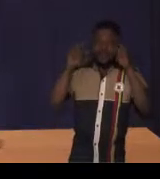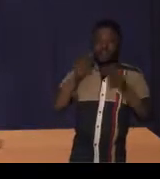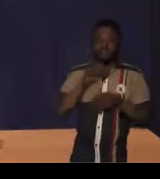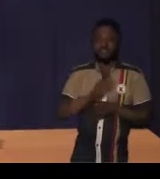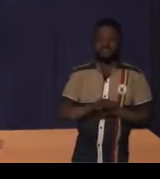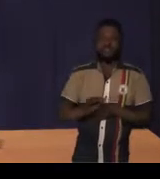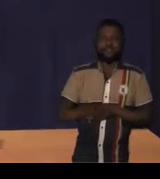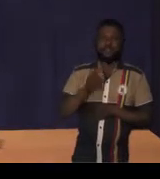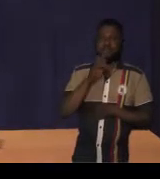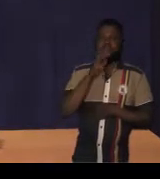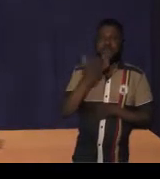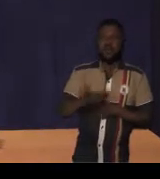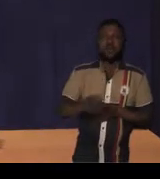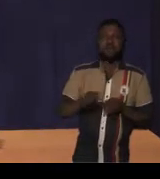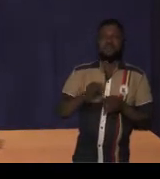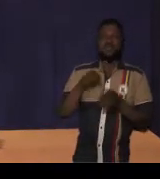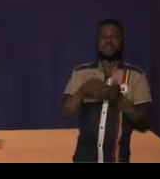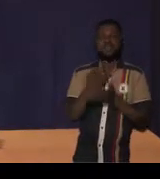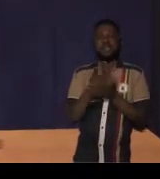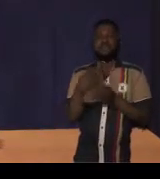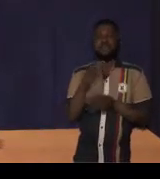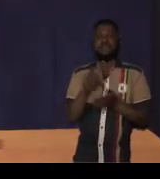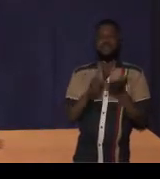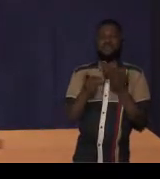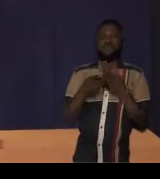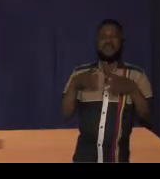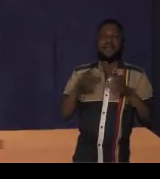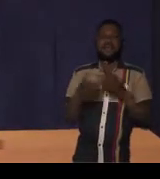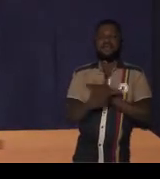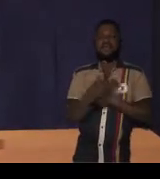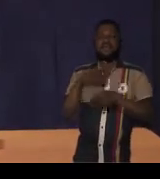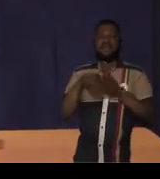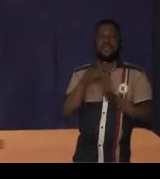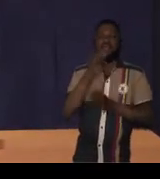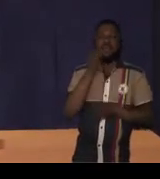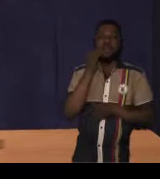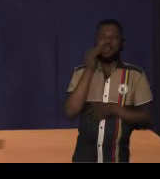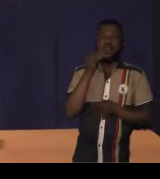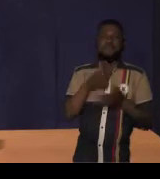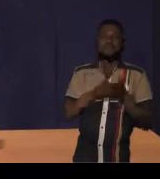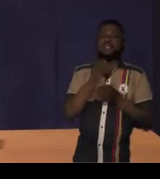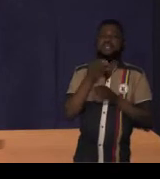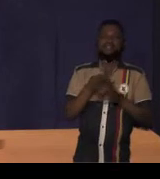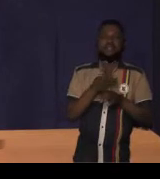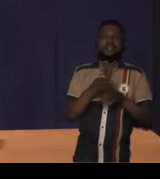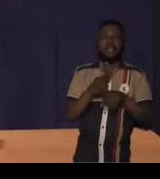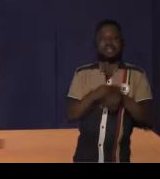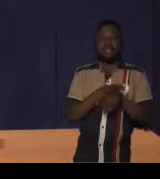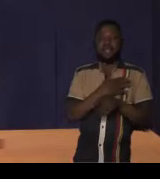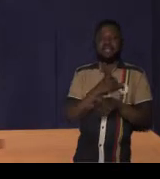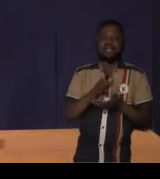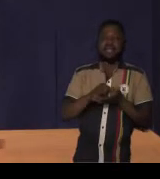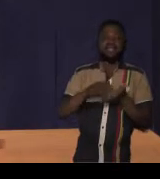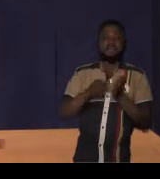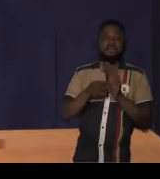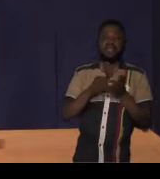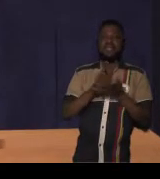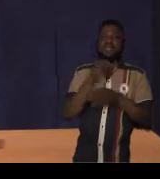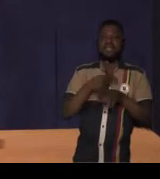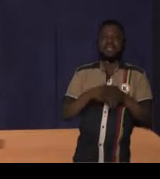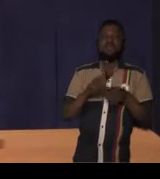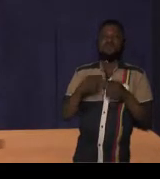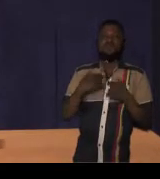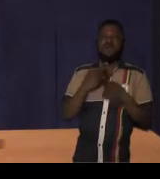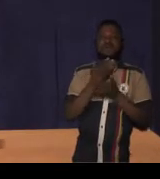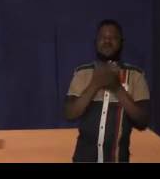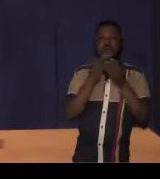Hello, children. You are welcome to this segment of the program, The Classroom in Your Home. It is mathematics time, and that means it is time